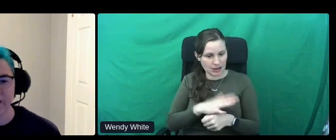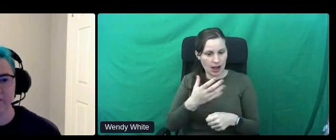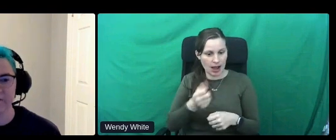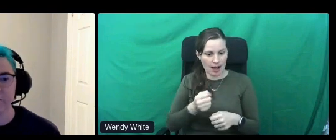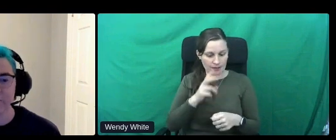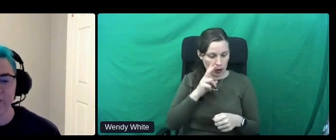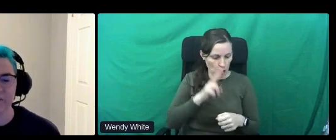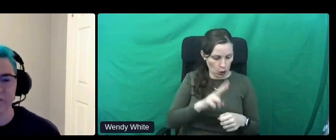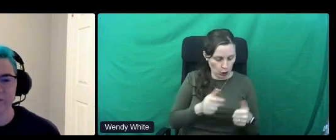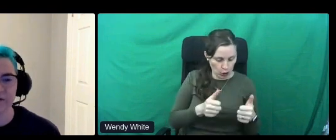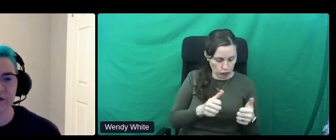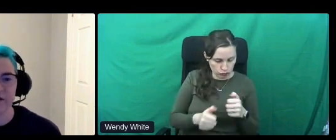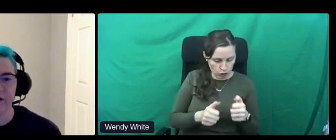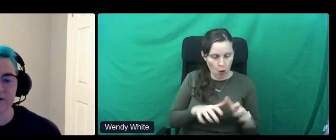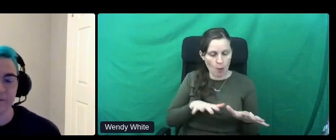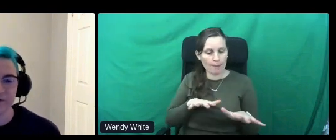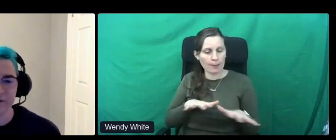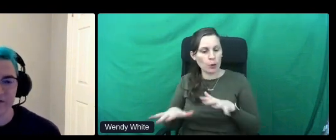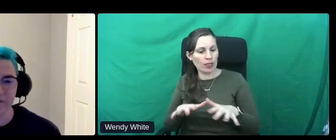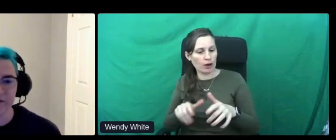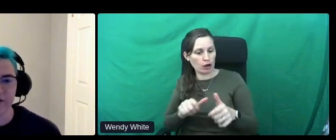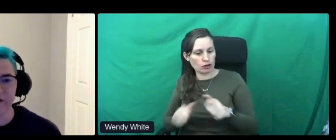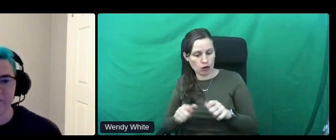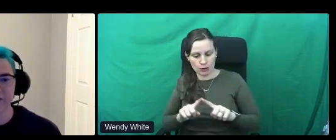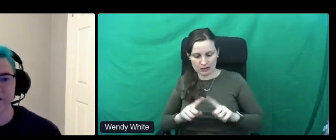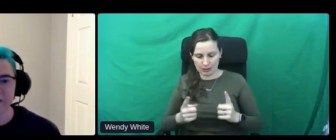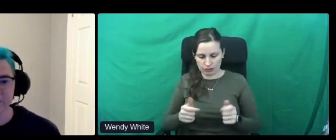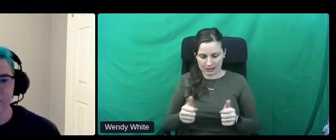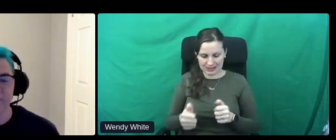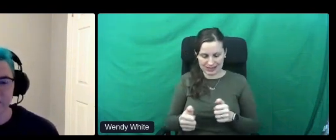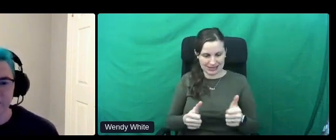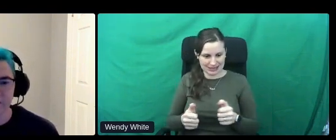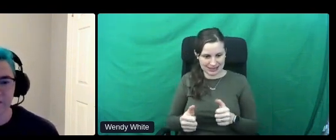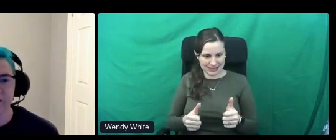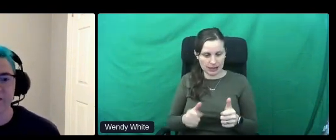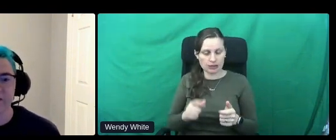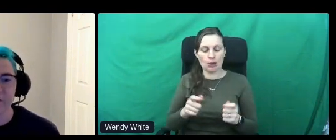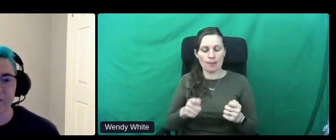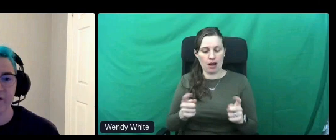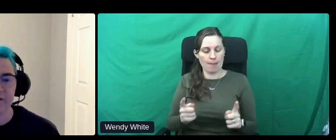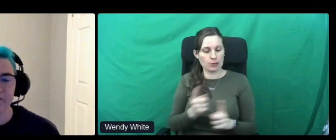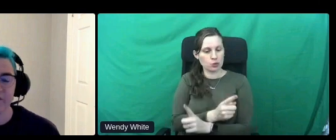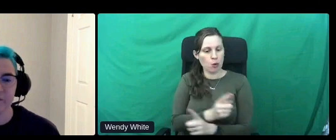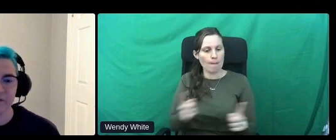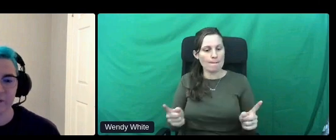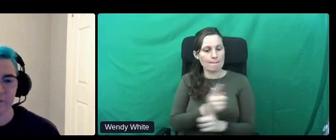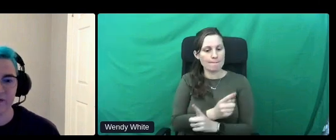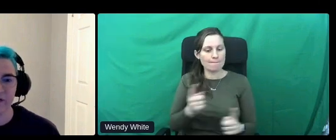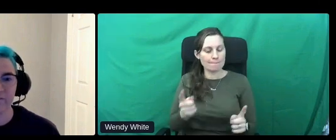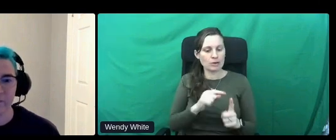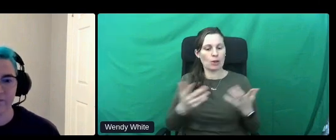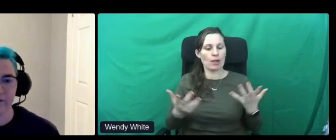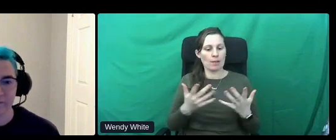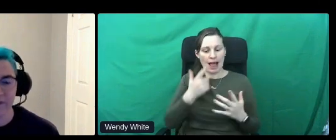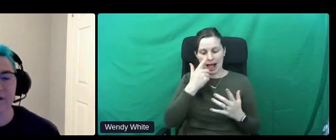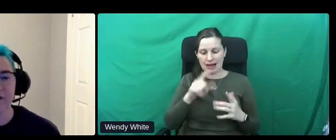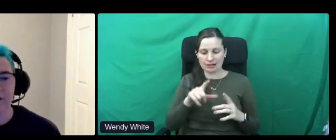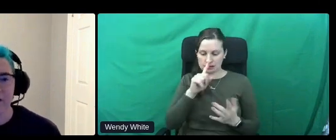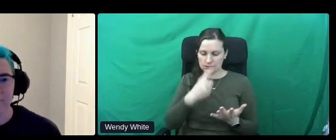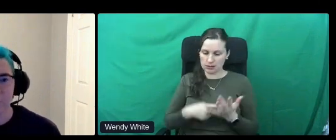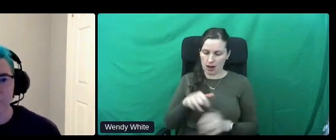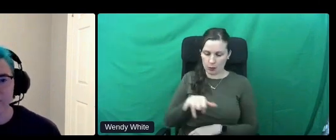and you have movement controls as separate sticks, we did allow the sticks to swap positions so that a player could choose which one was comfortable for